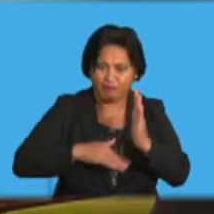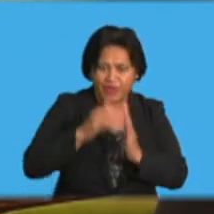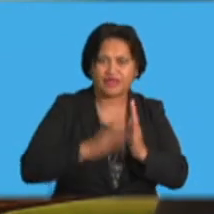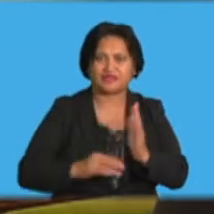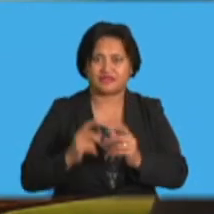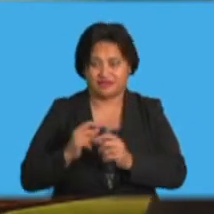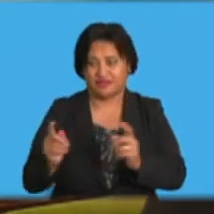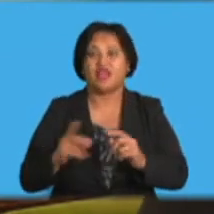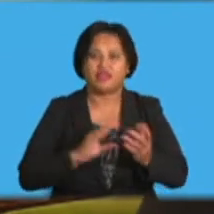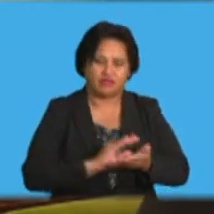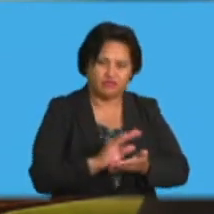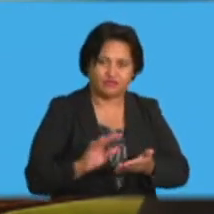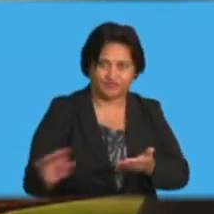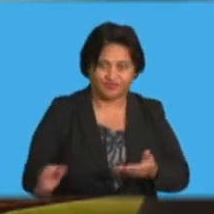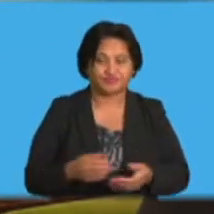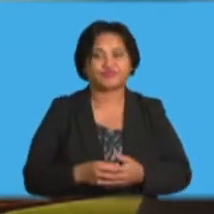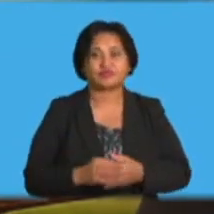As of yesterday, Madam Speaker,